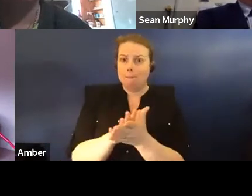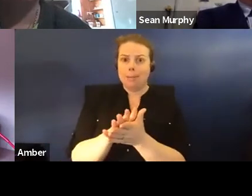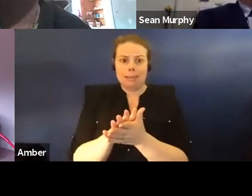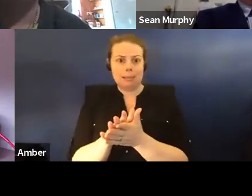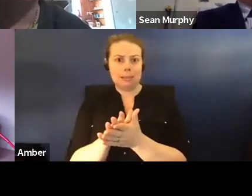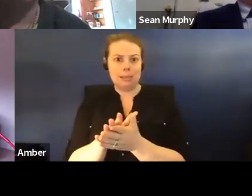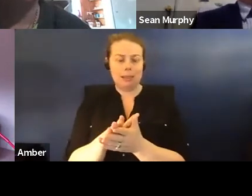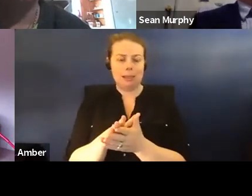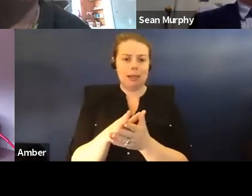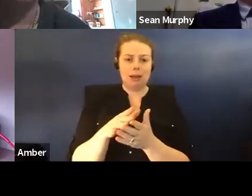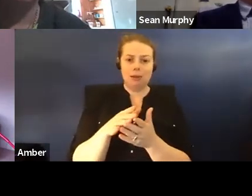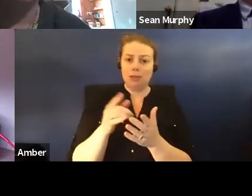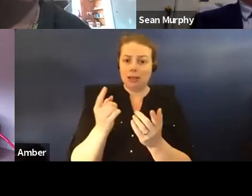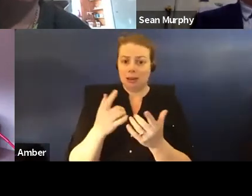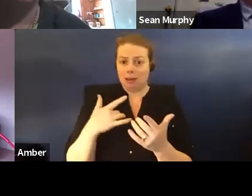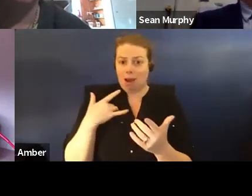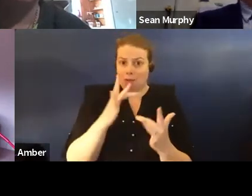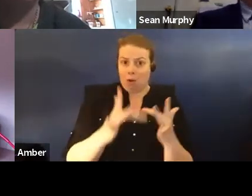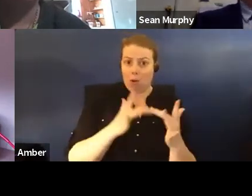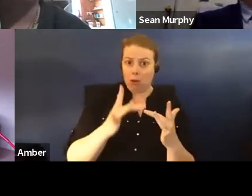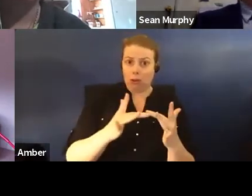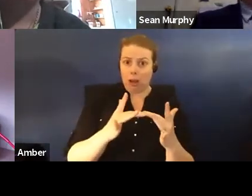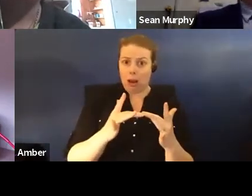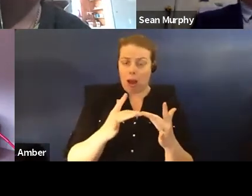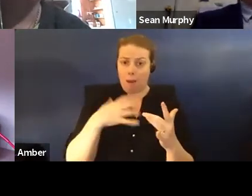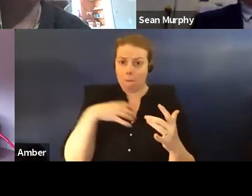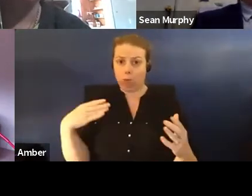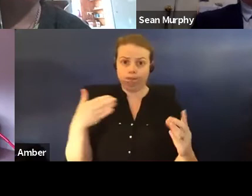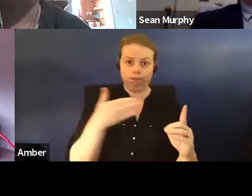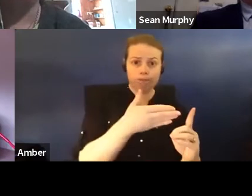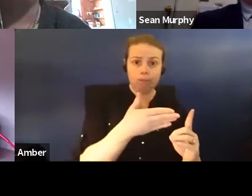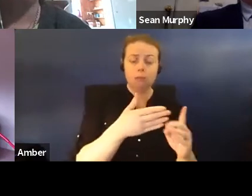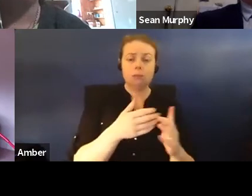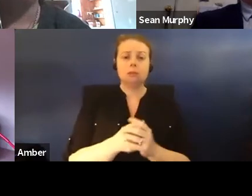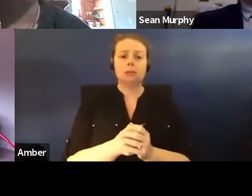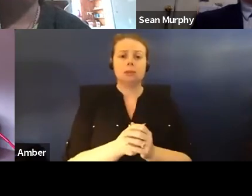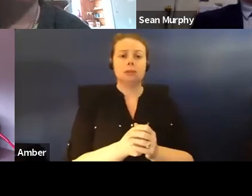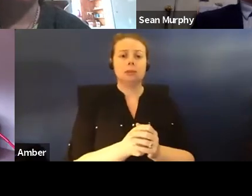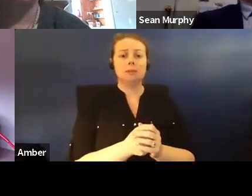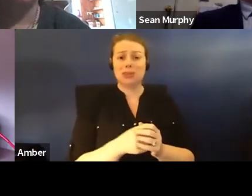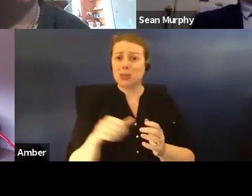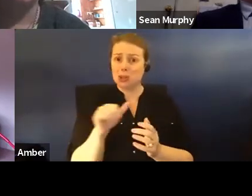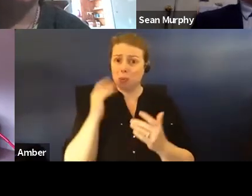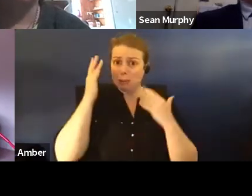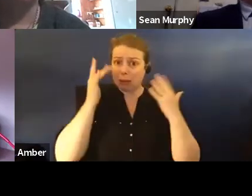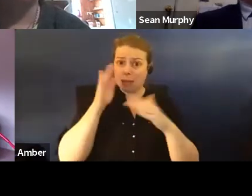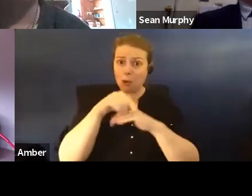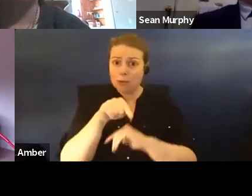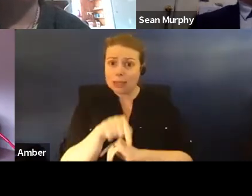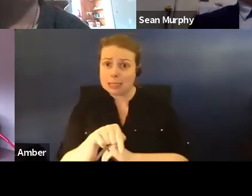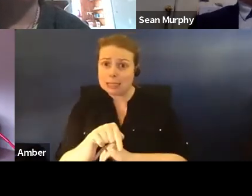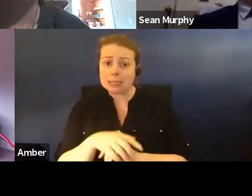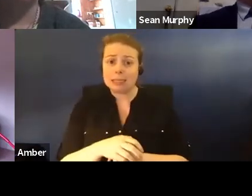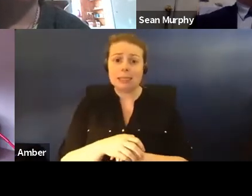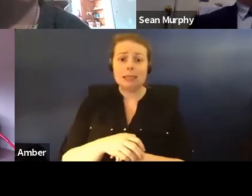movement online, and whether that should be factored in any particular way. Did anyone want to jump in on that? Yeah,